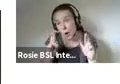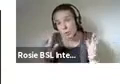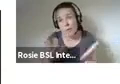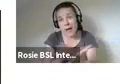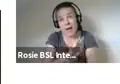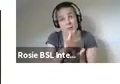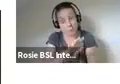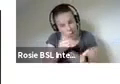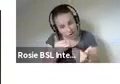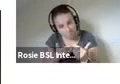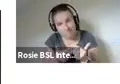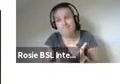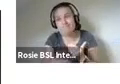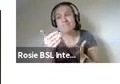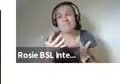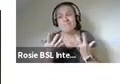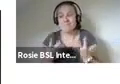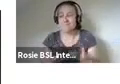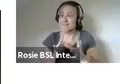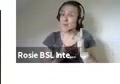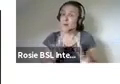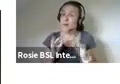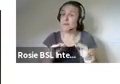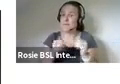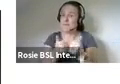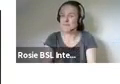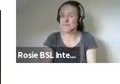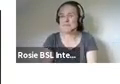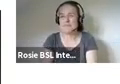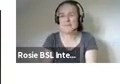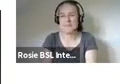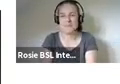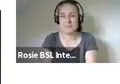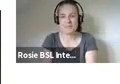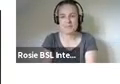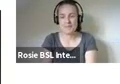the rest of the webinar.